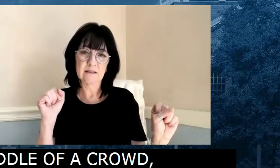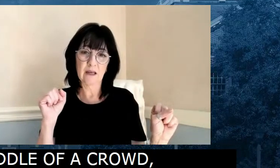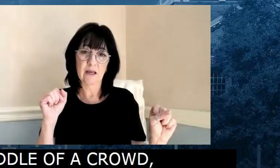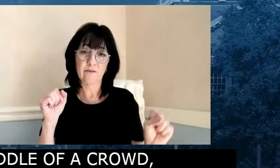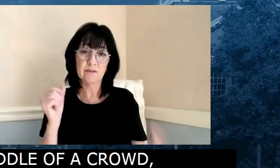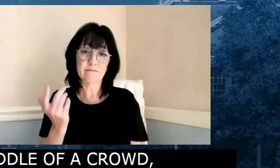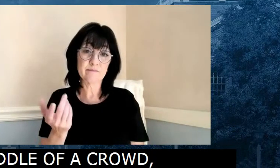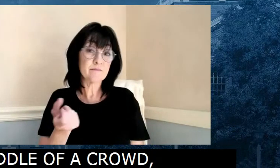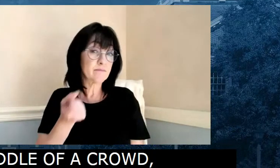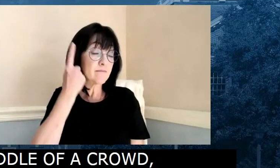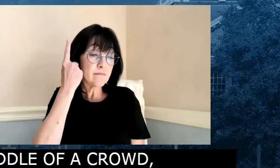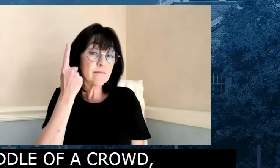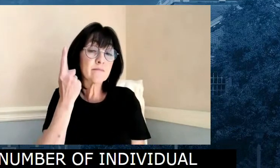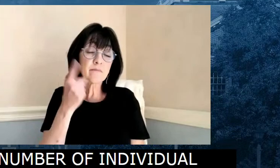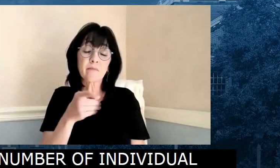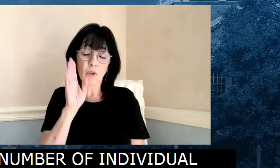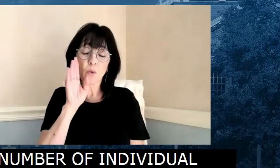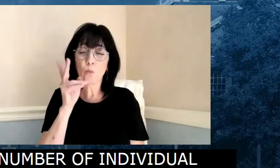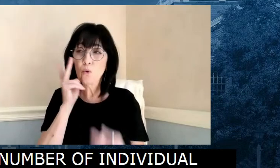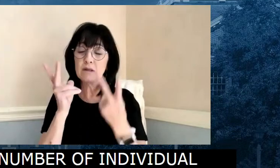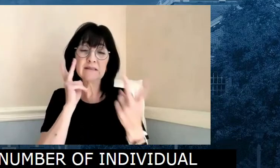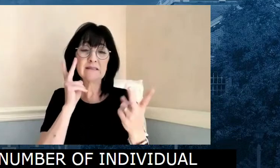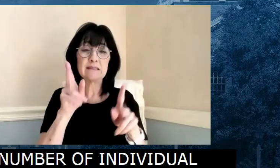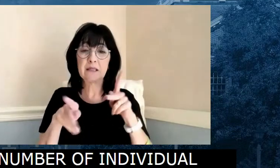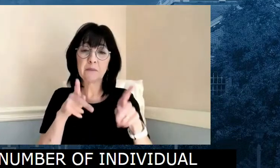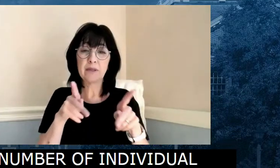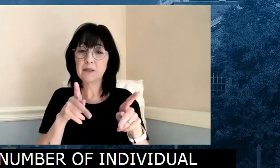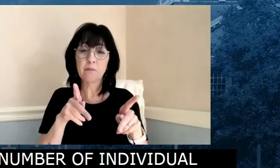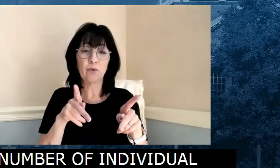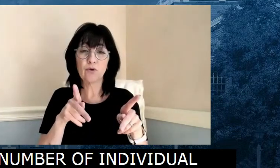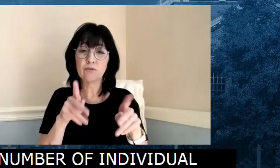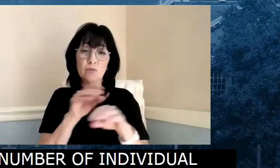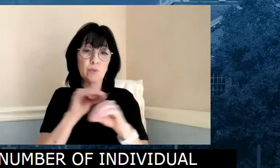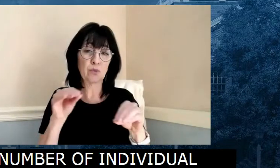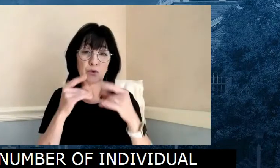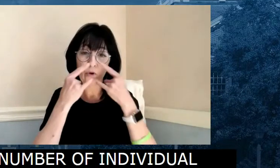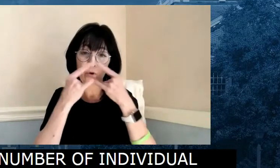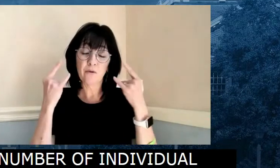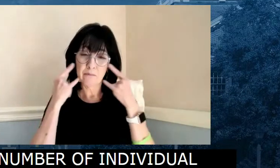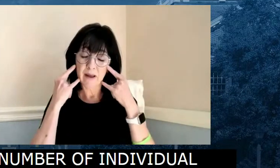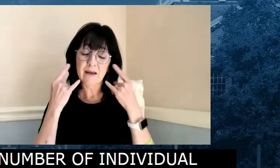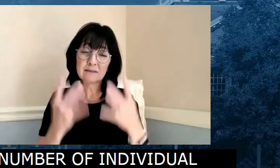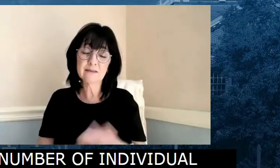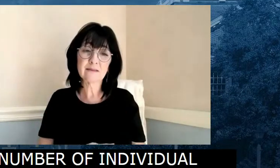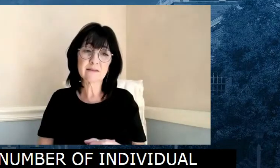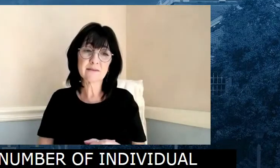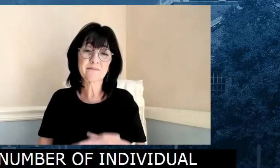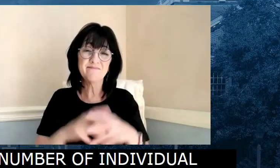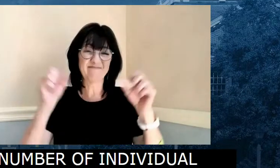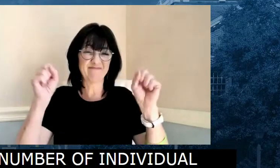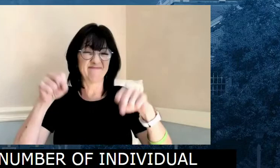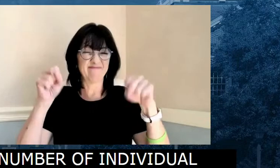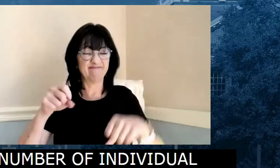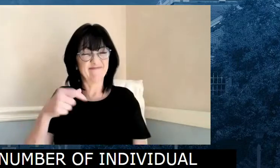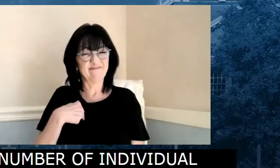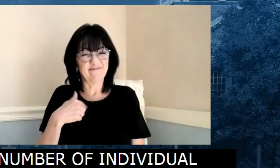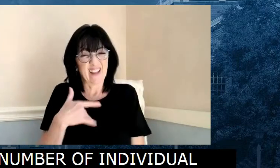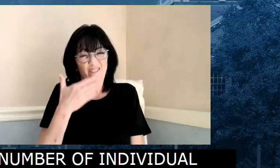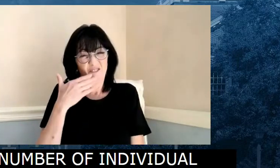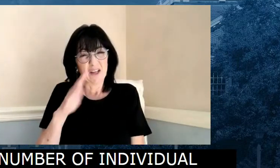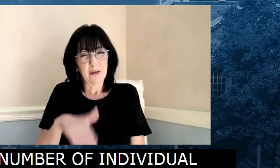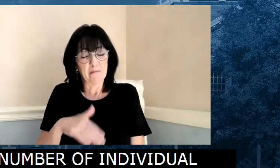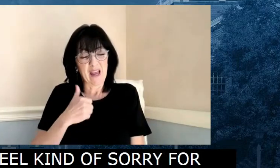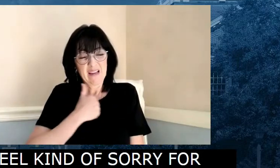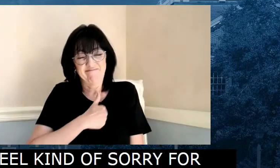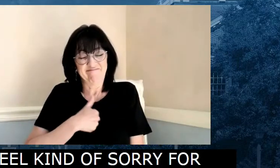aren't wearing masks. So I do feel kind of sorry for those who are under age